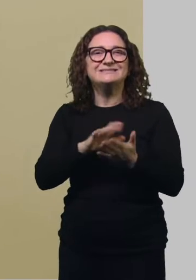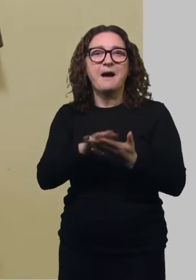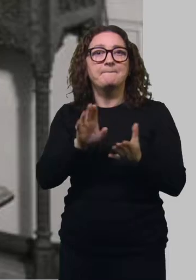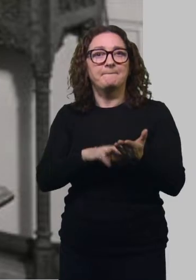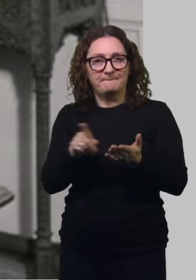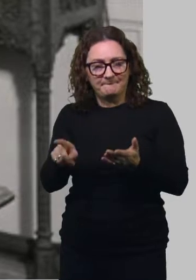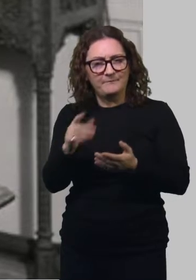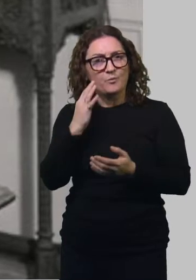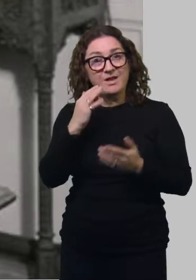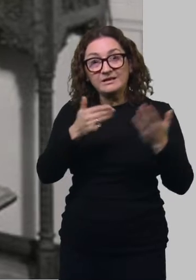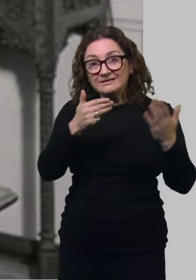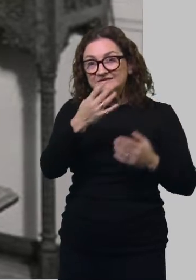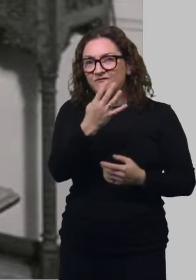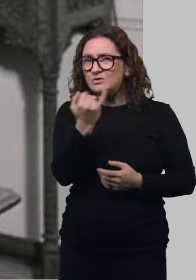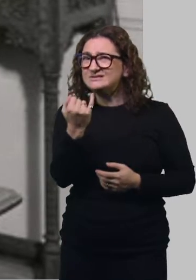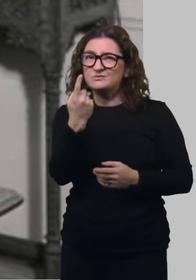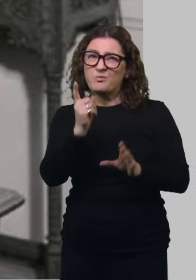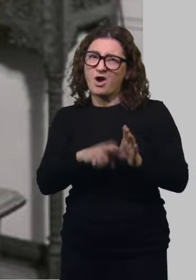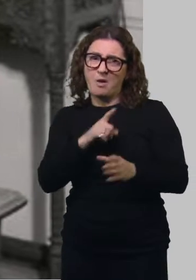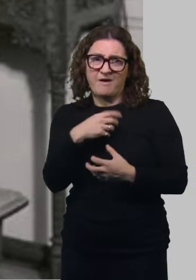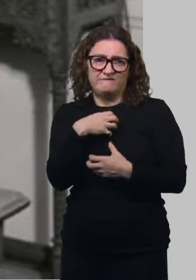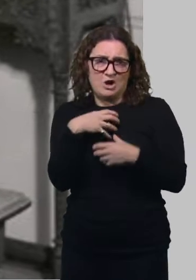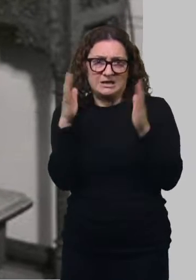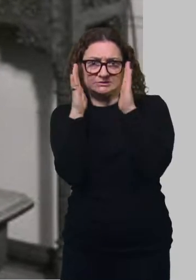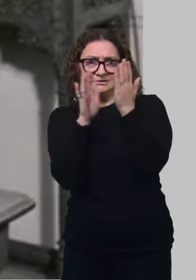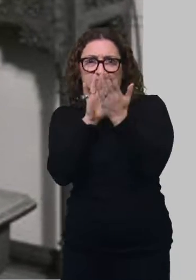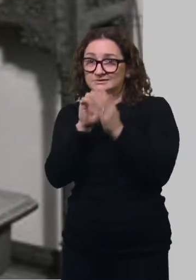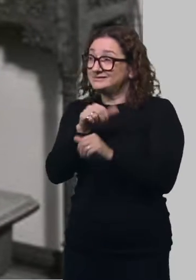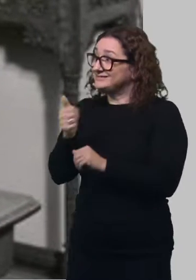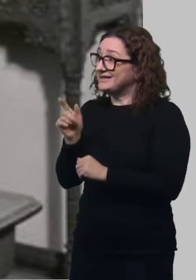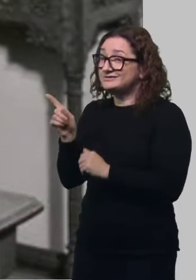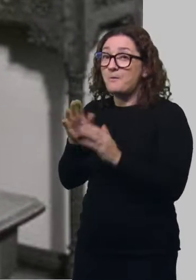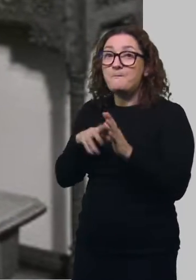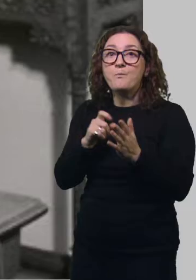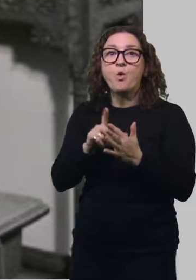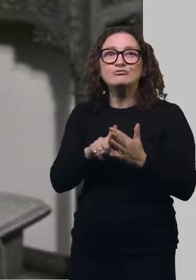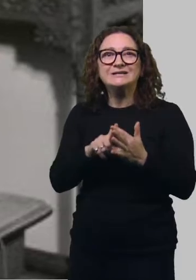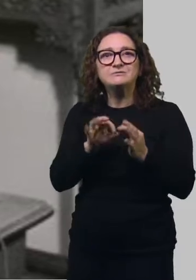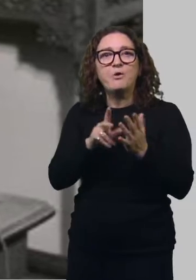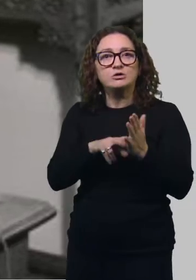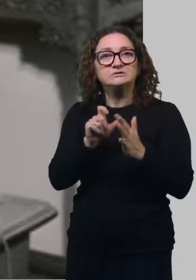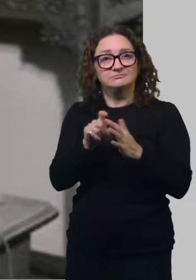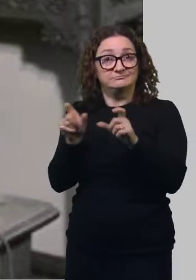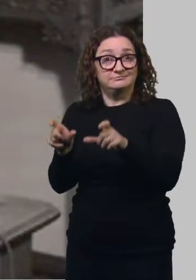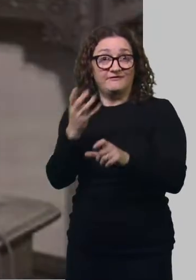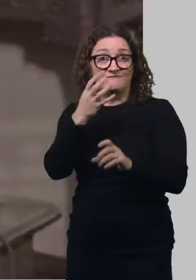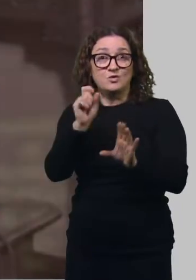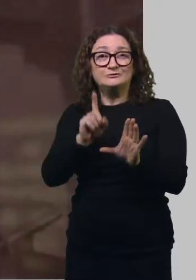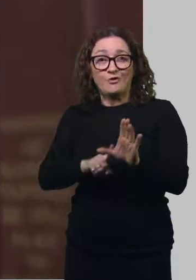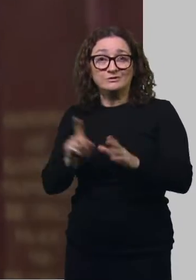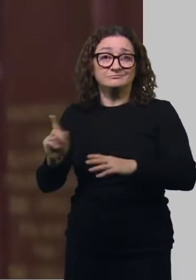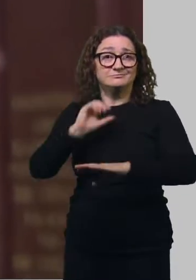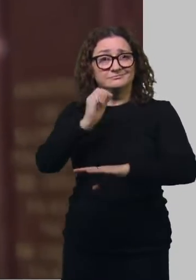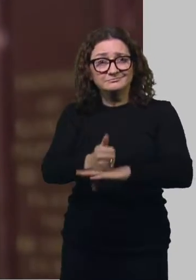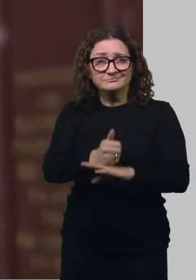claustrophobic. The next clerk, Maurice stayed here in his post for 40 years and set up all the functions of a record office or archive that are